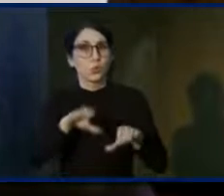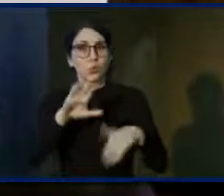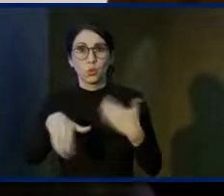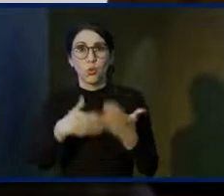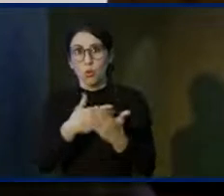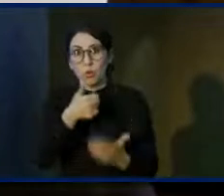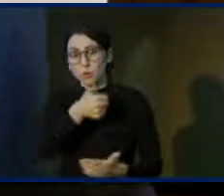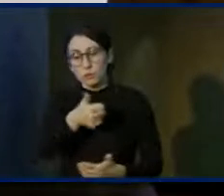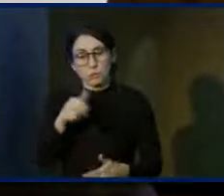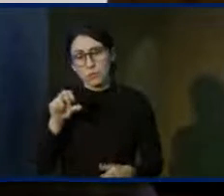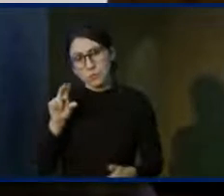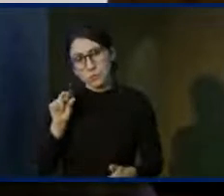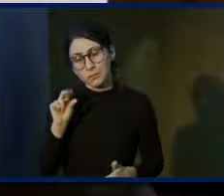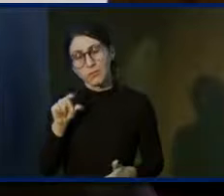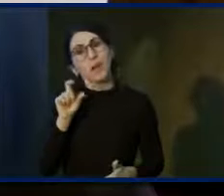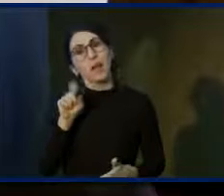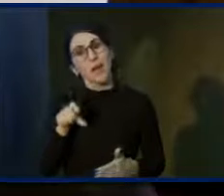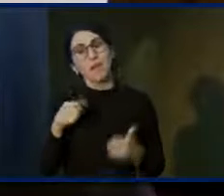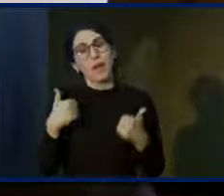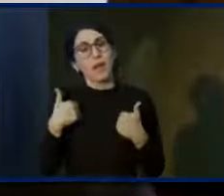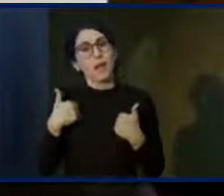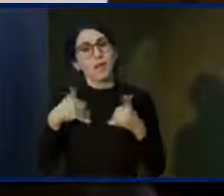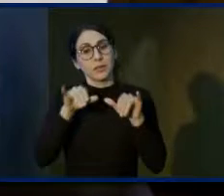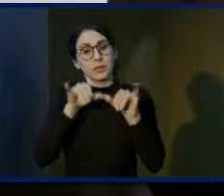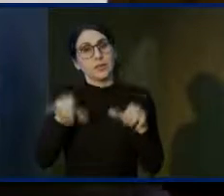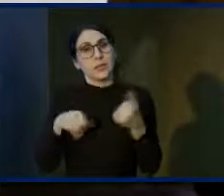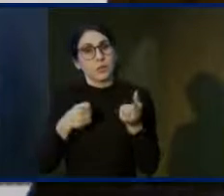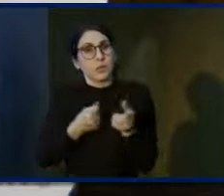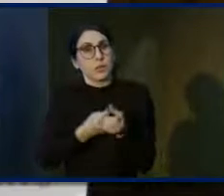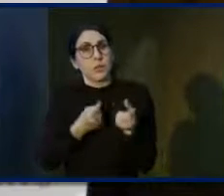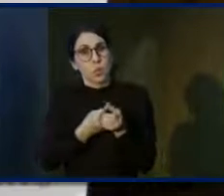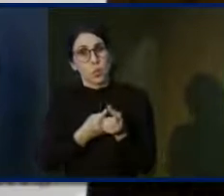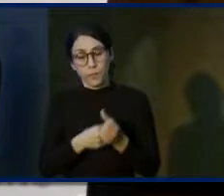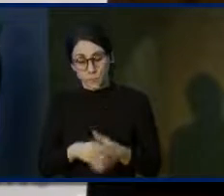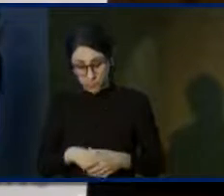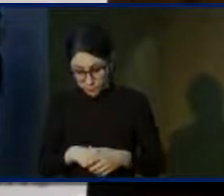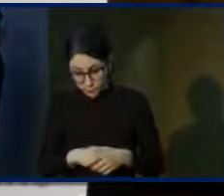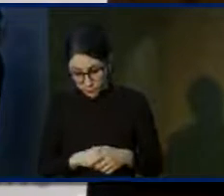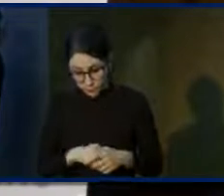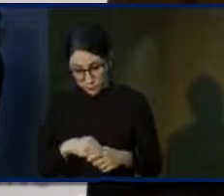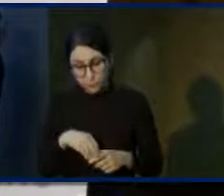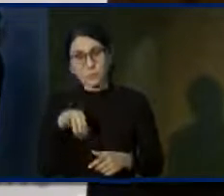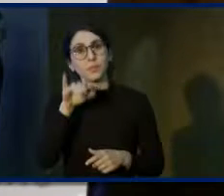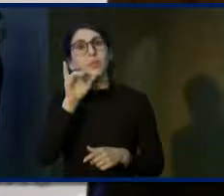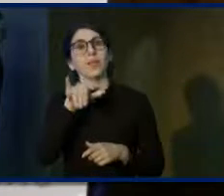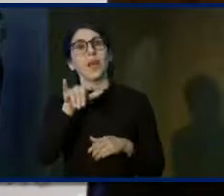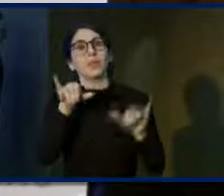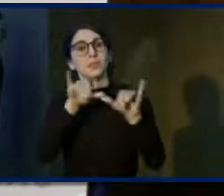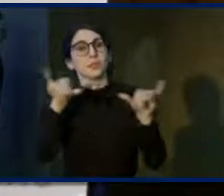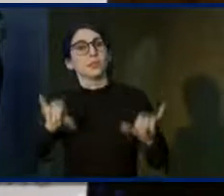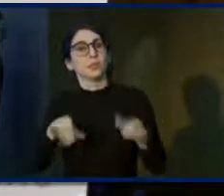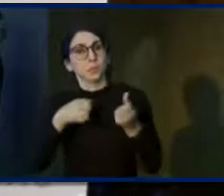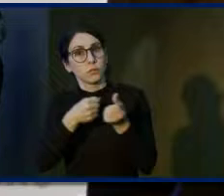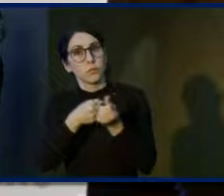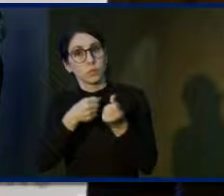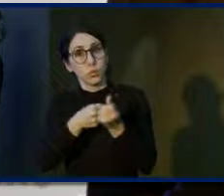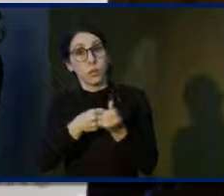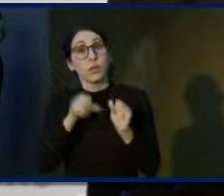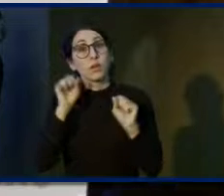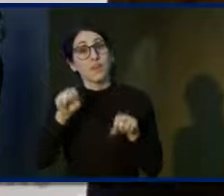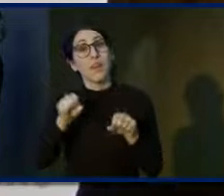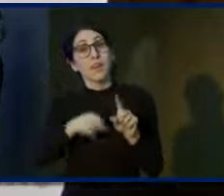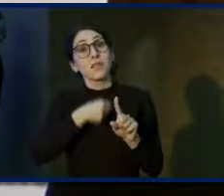have a support system. And with that support, I think change can take